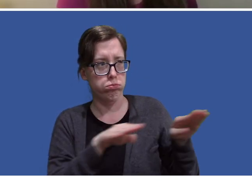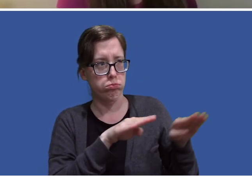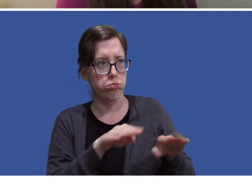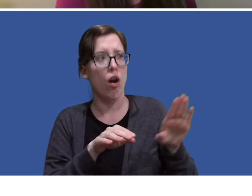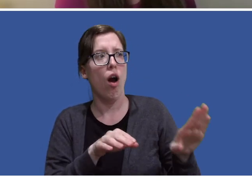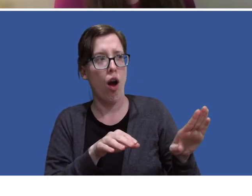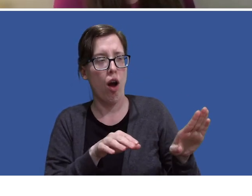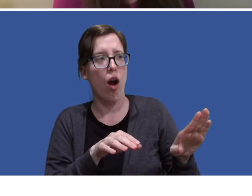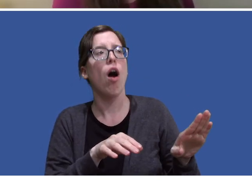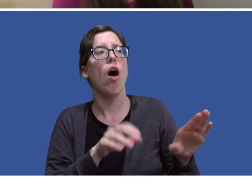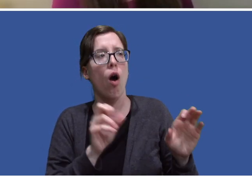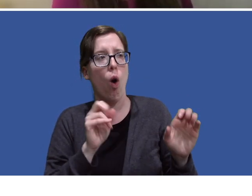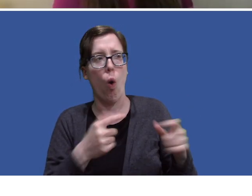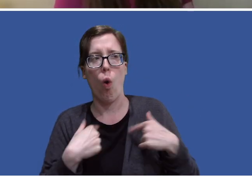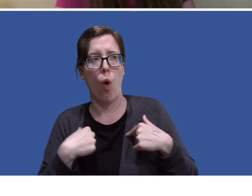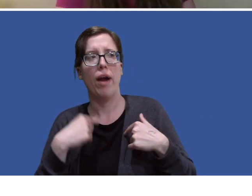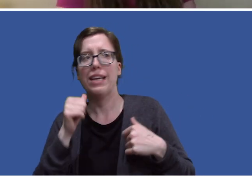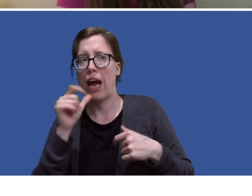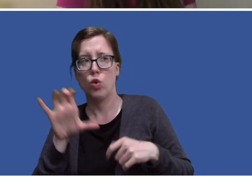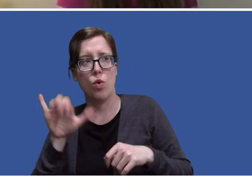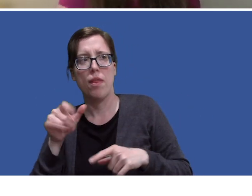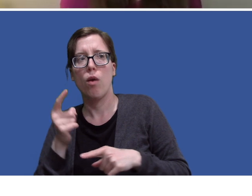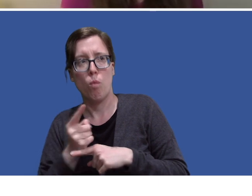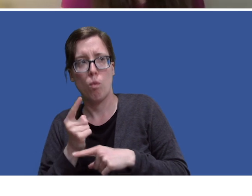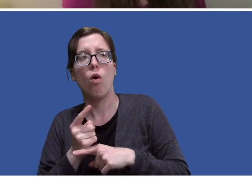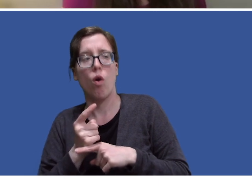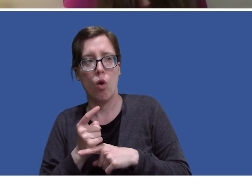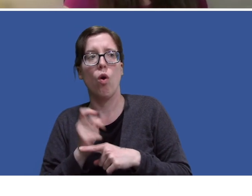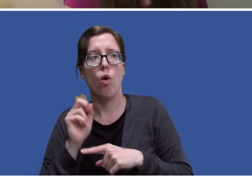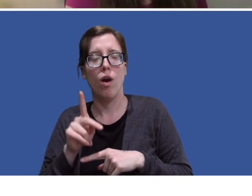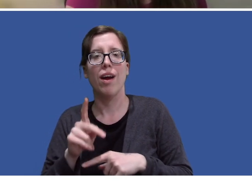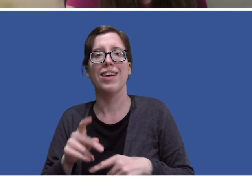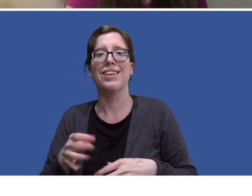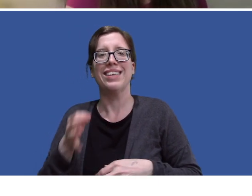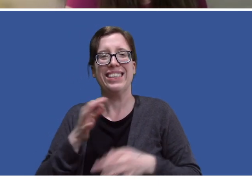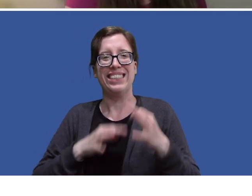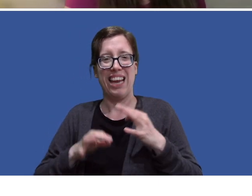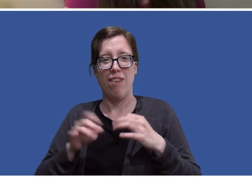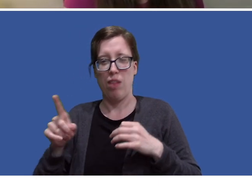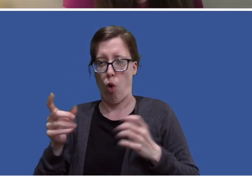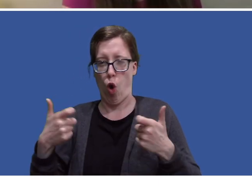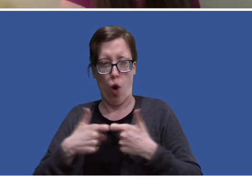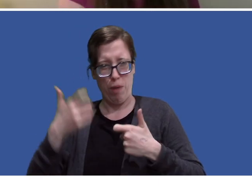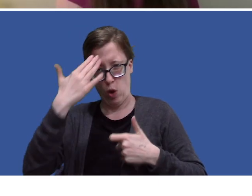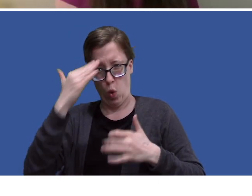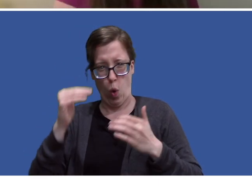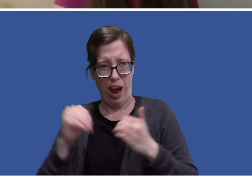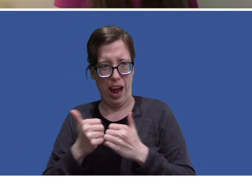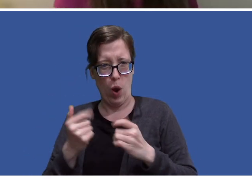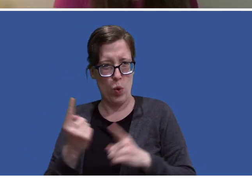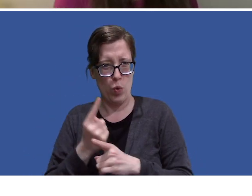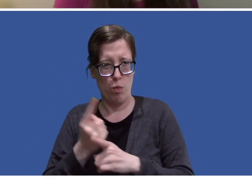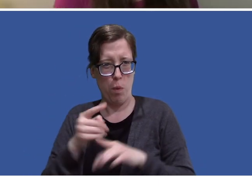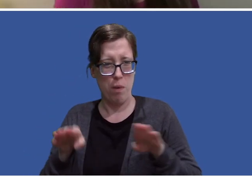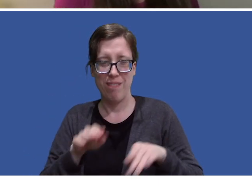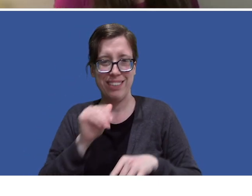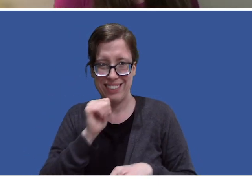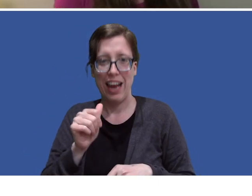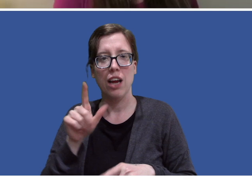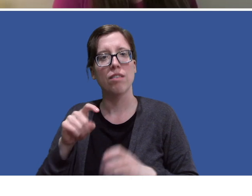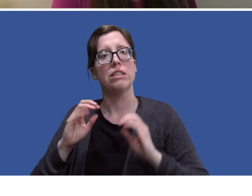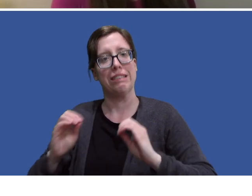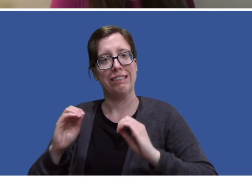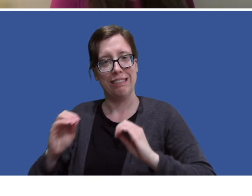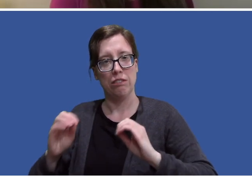own, especially in the beginning. Another factor that can impact social skills is that some kiddos with charge syndrome